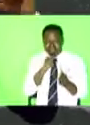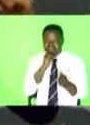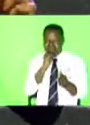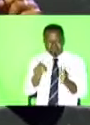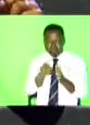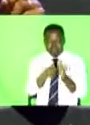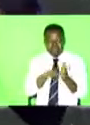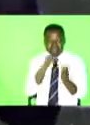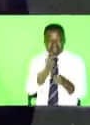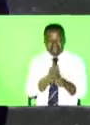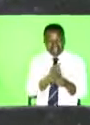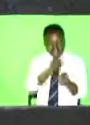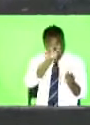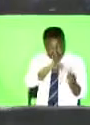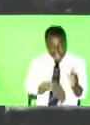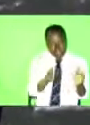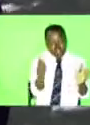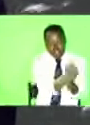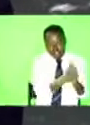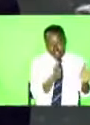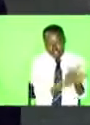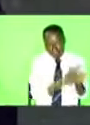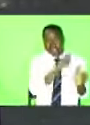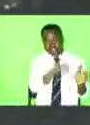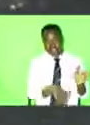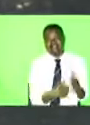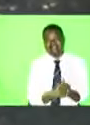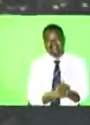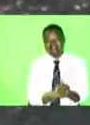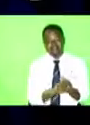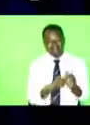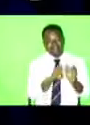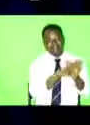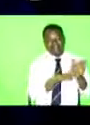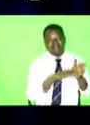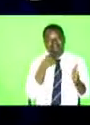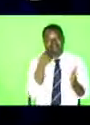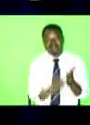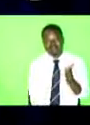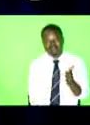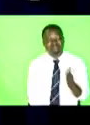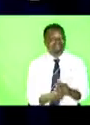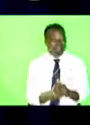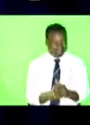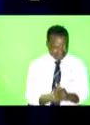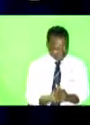law. And then scripture is saying that, let's go back to verse 3.